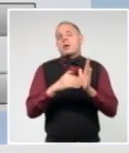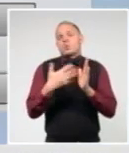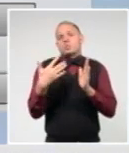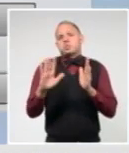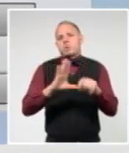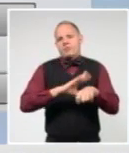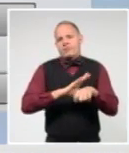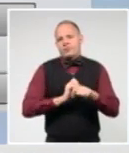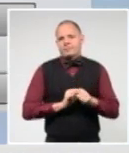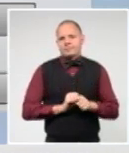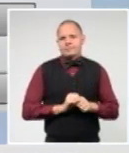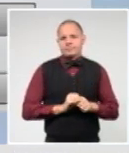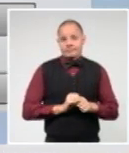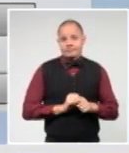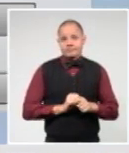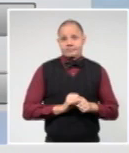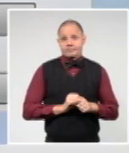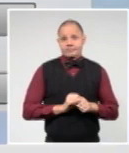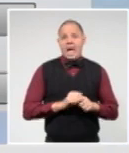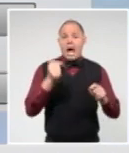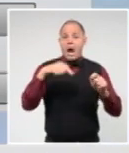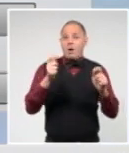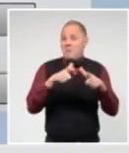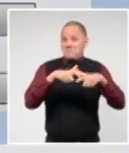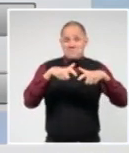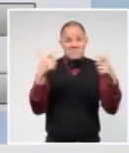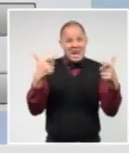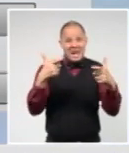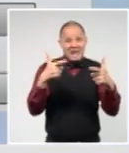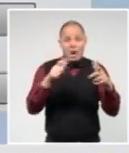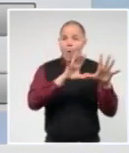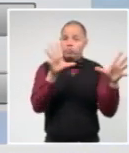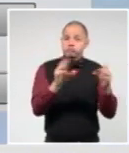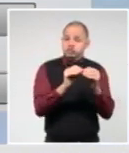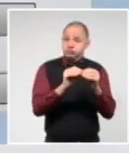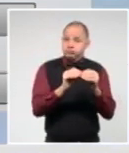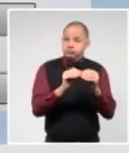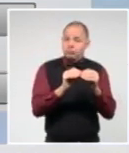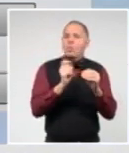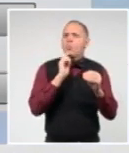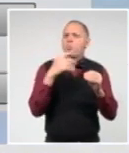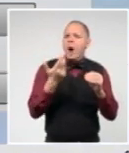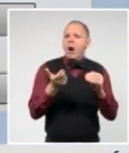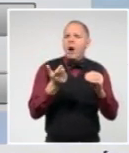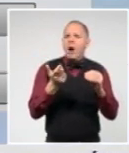present in the same 185 countries. Yesterday,